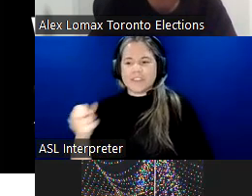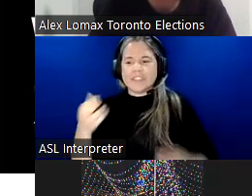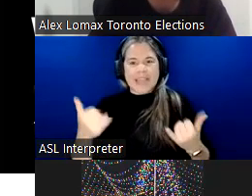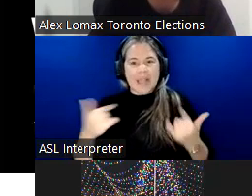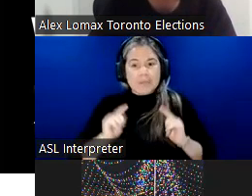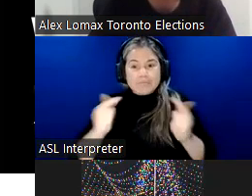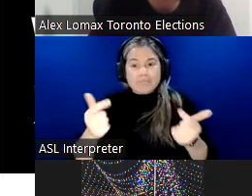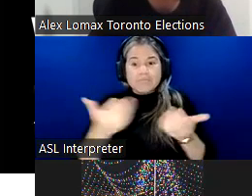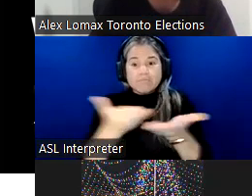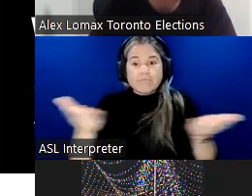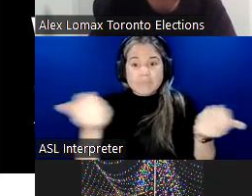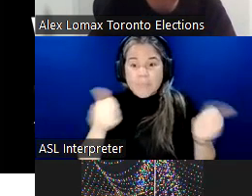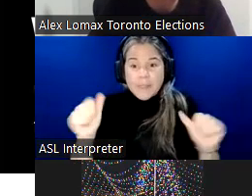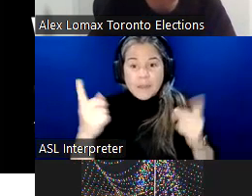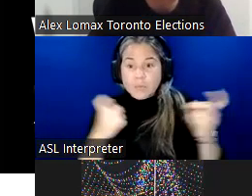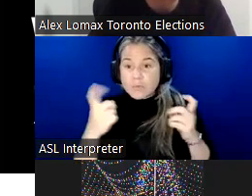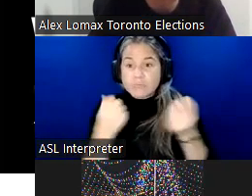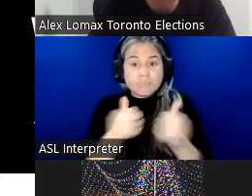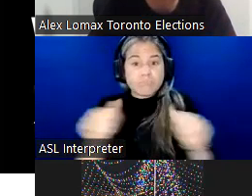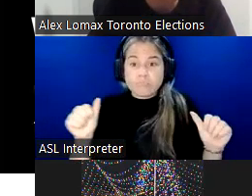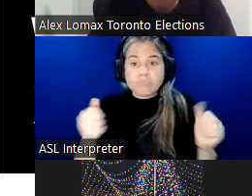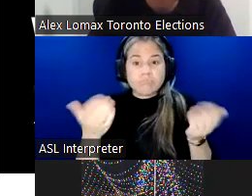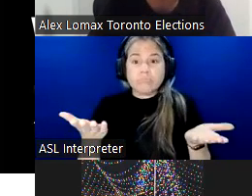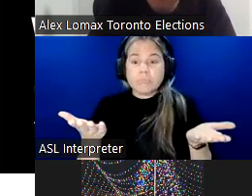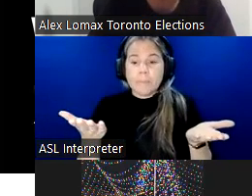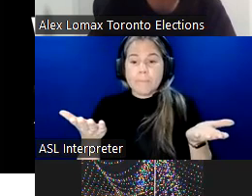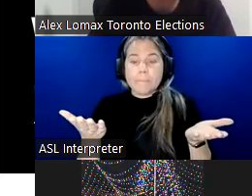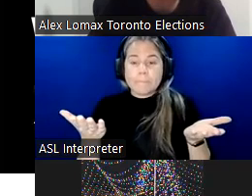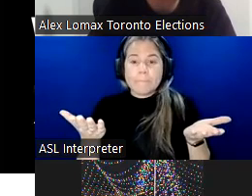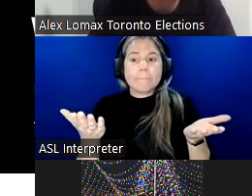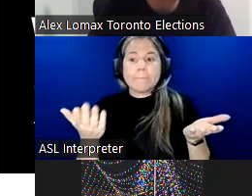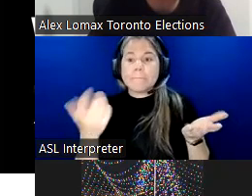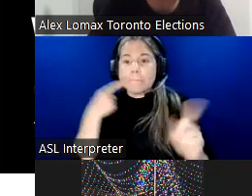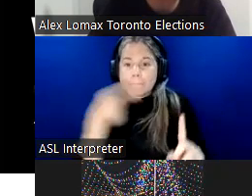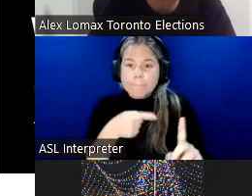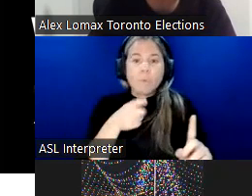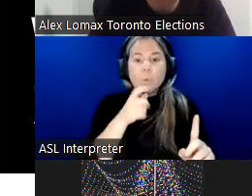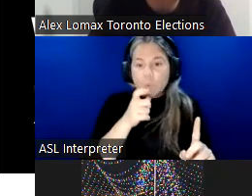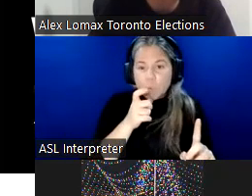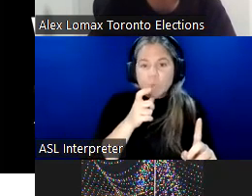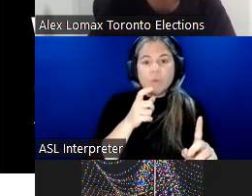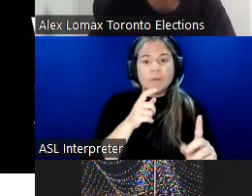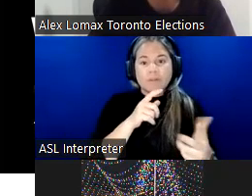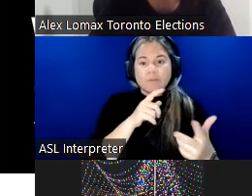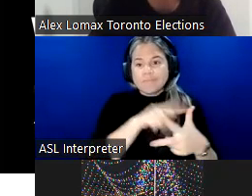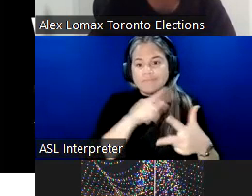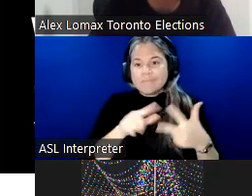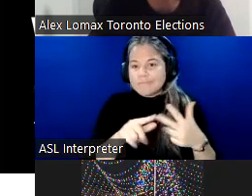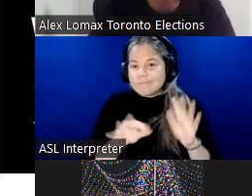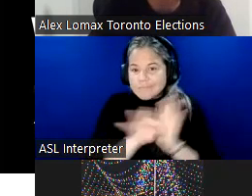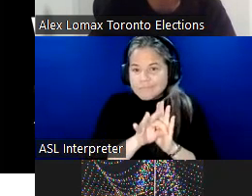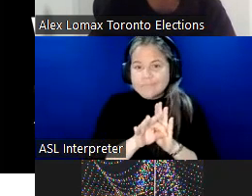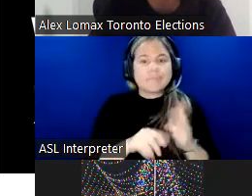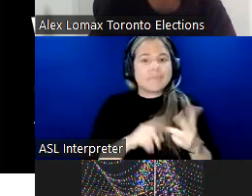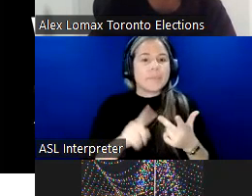any questions so far about, who we're voting for and, how